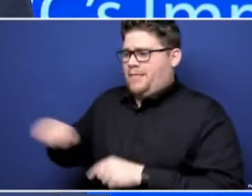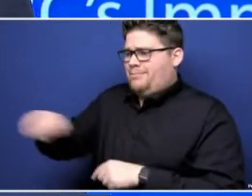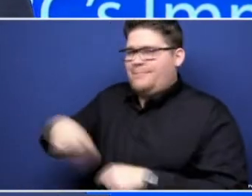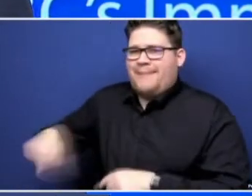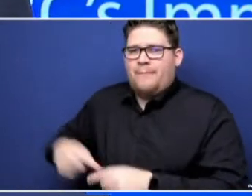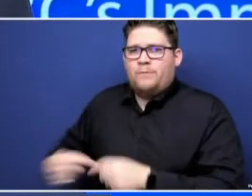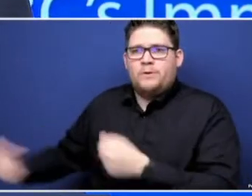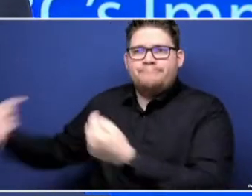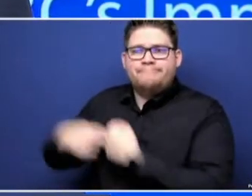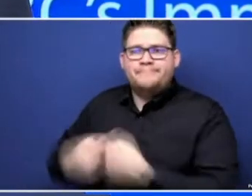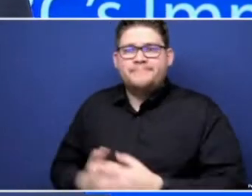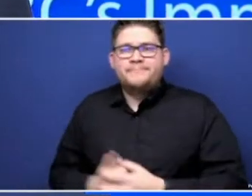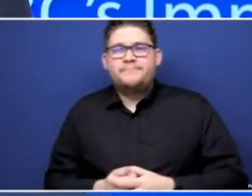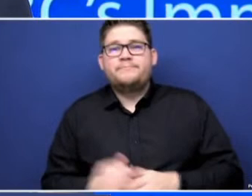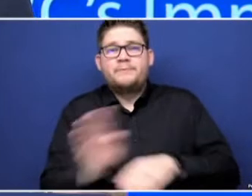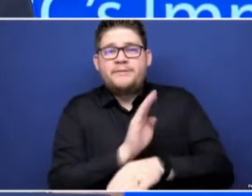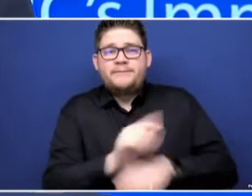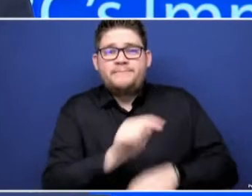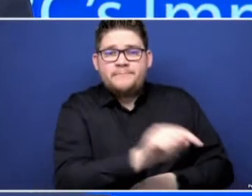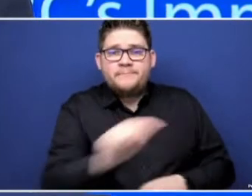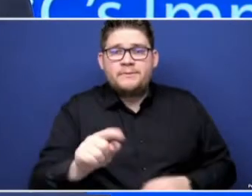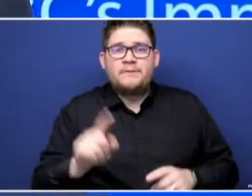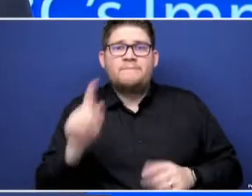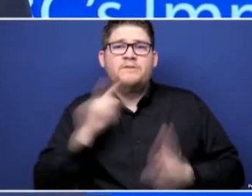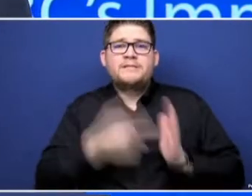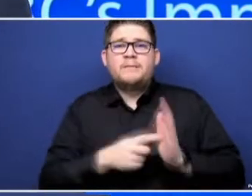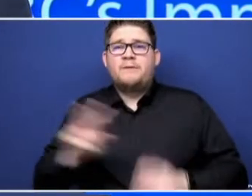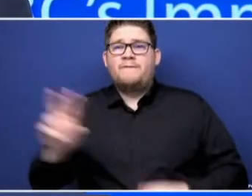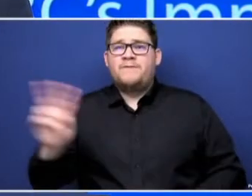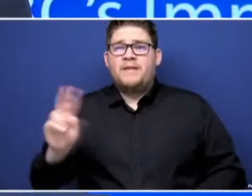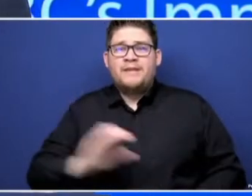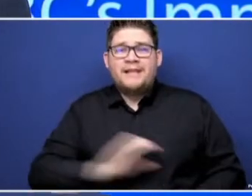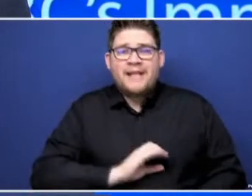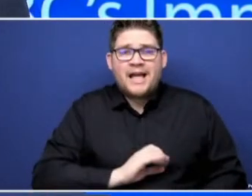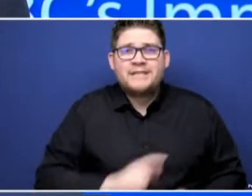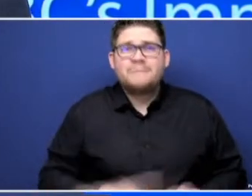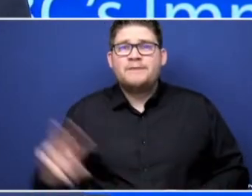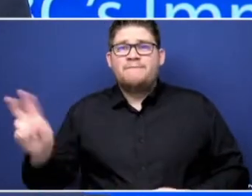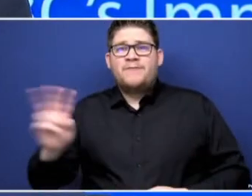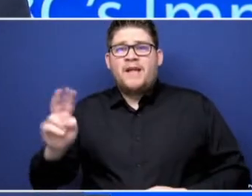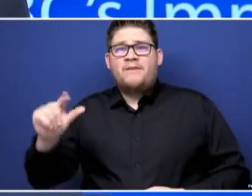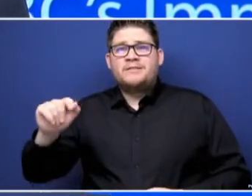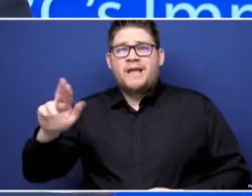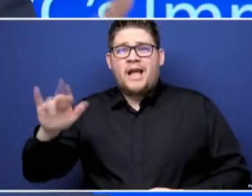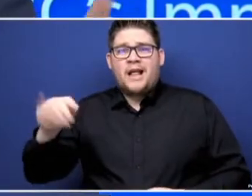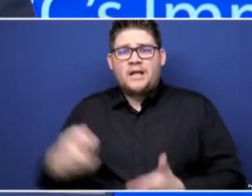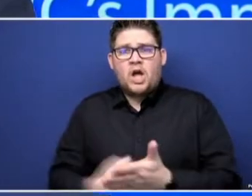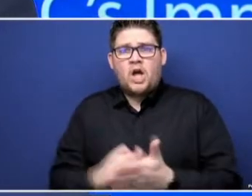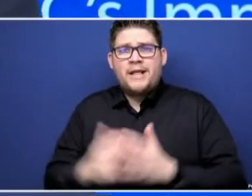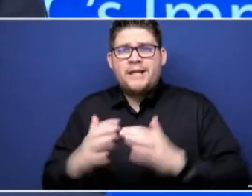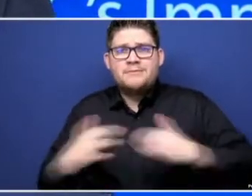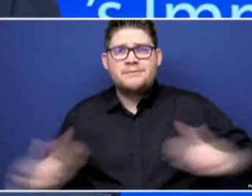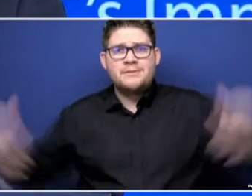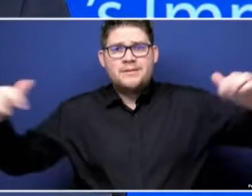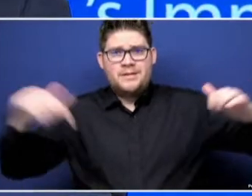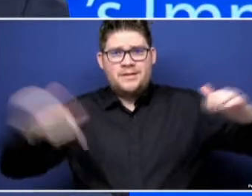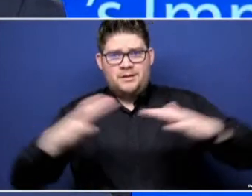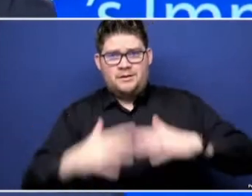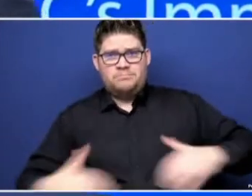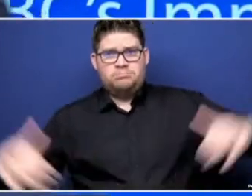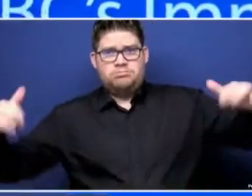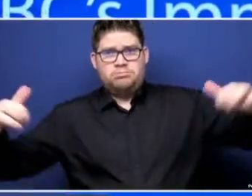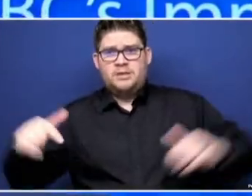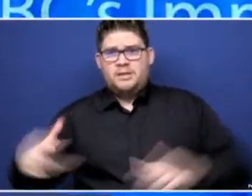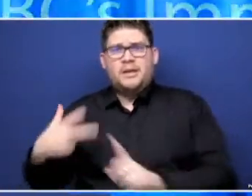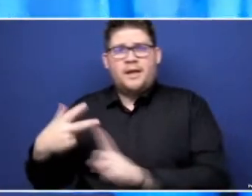making a contribution to the well-being of our community. And Susie's a classic example of that, and there are countless others across the province, and Dr. Ballem can fill us in